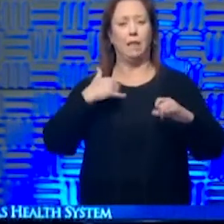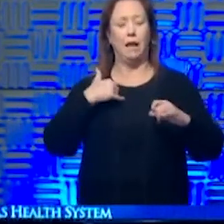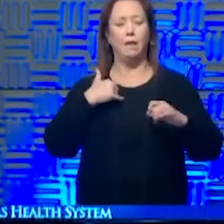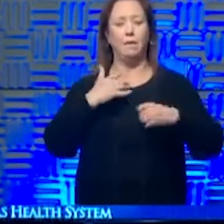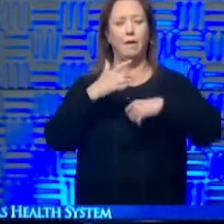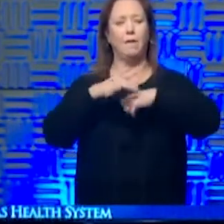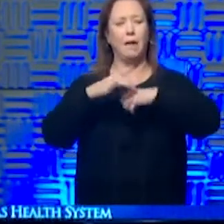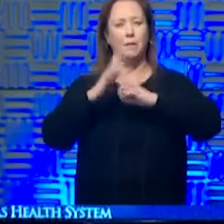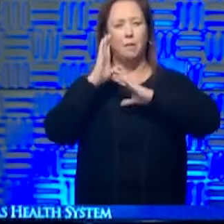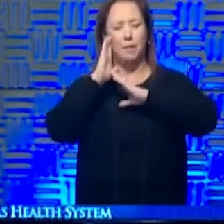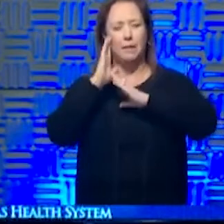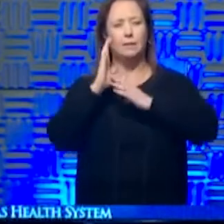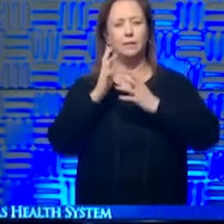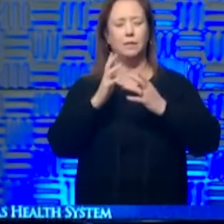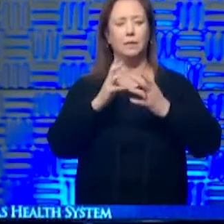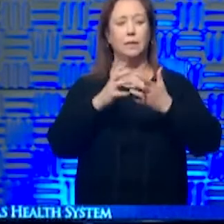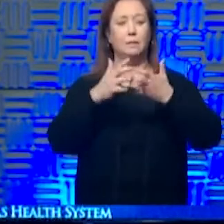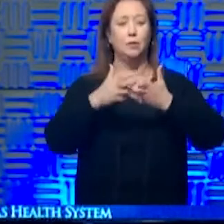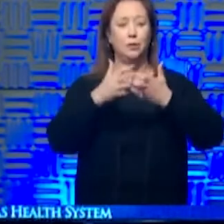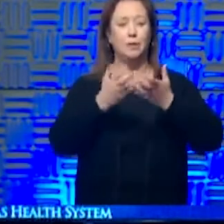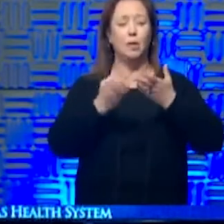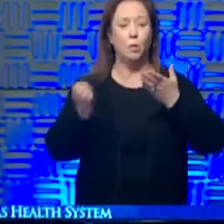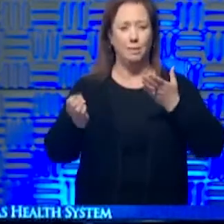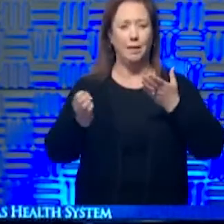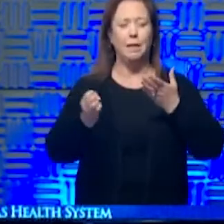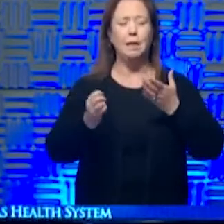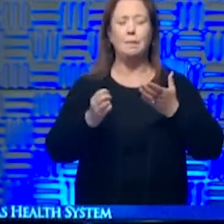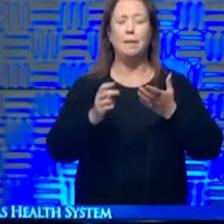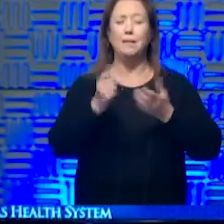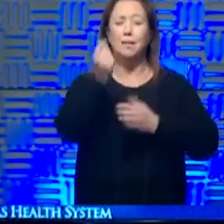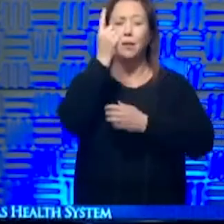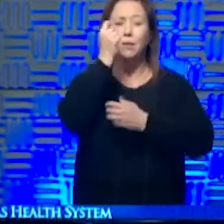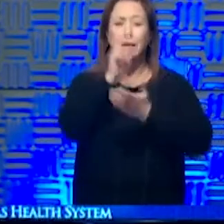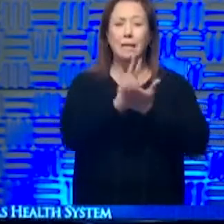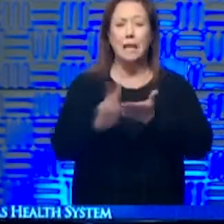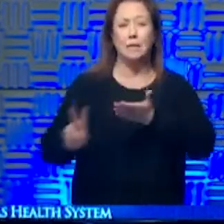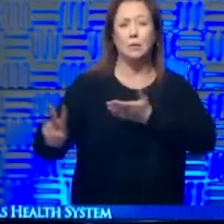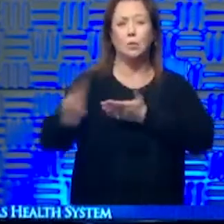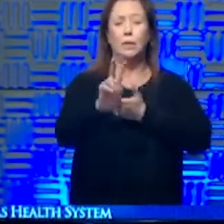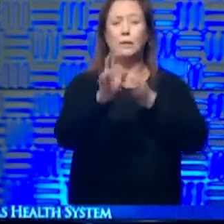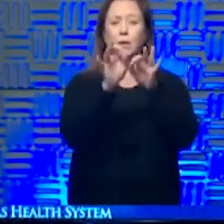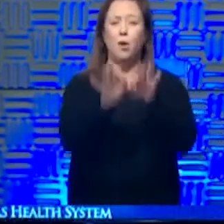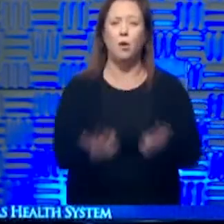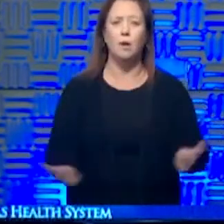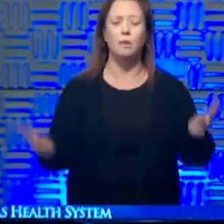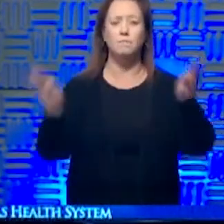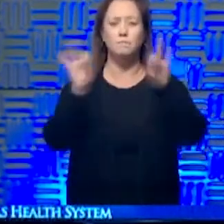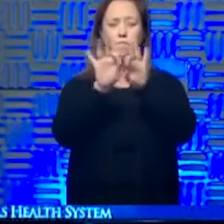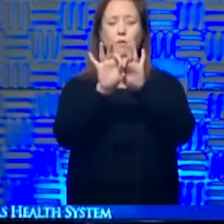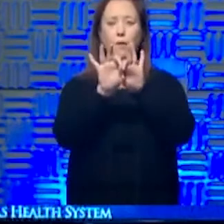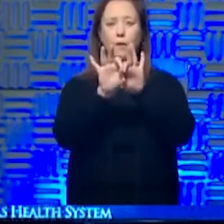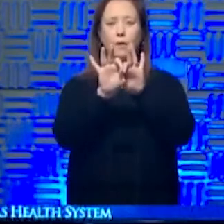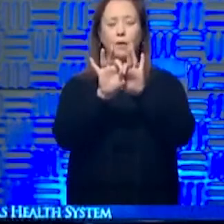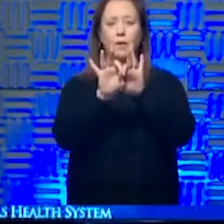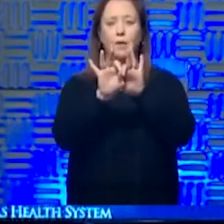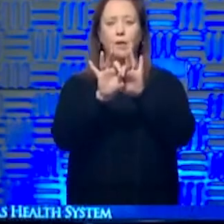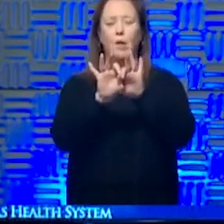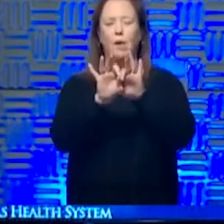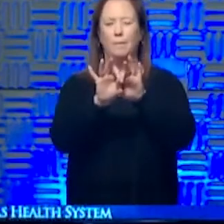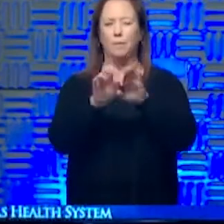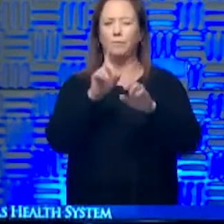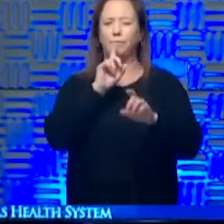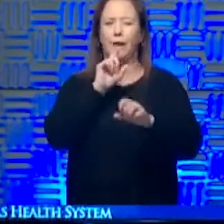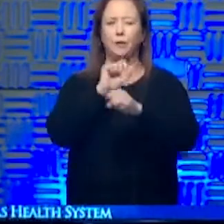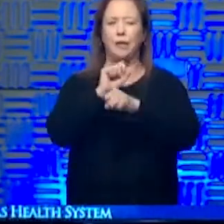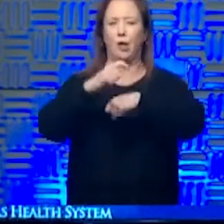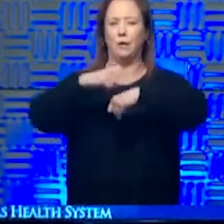next 2 weeks are just pivotal. And so with that thought, what I want to do, we're kind of hitting our time now. I want